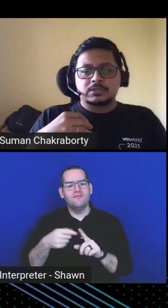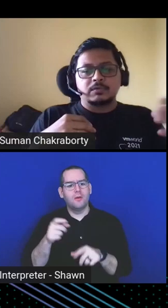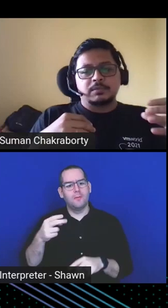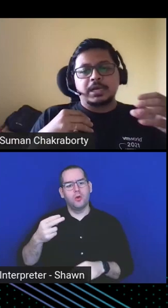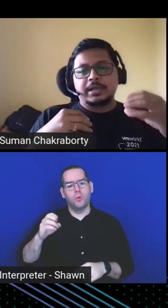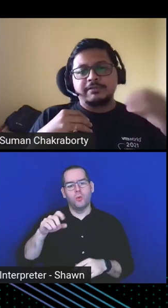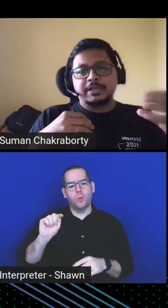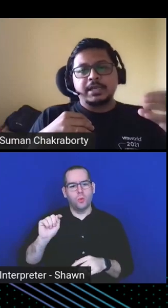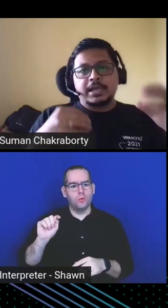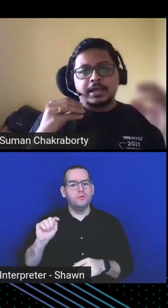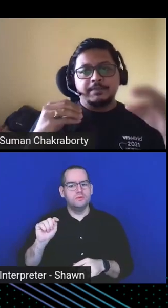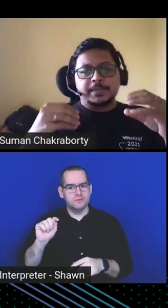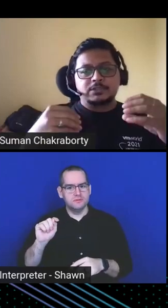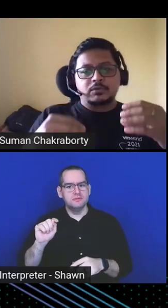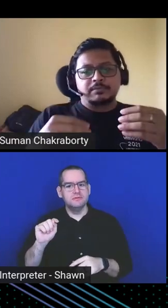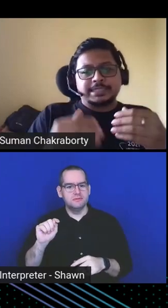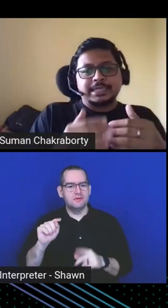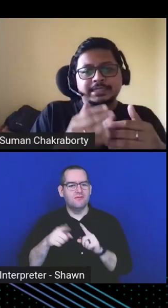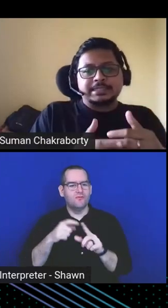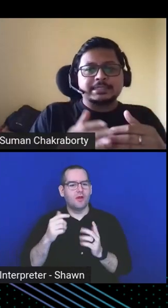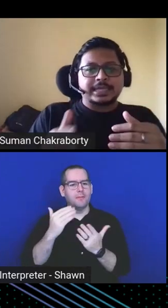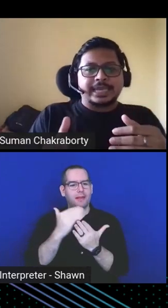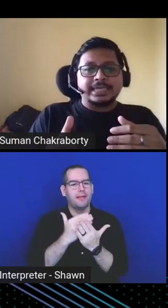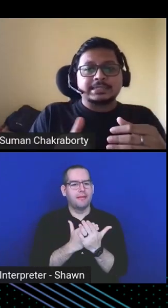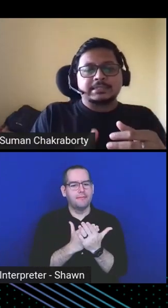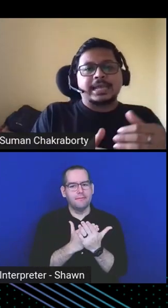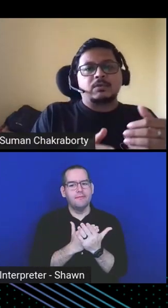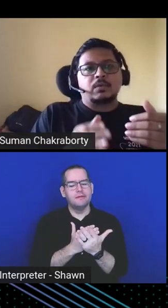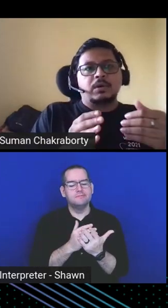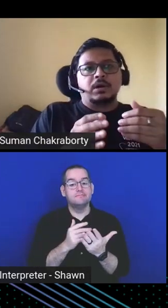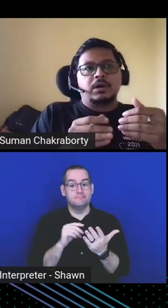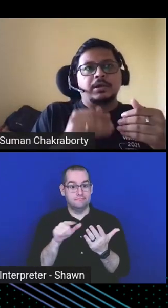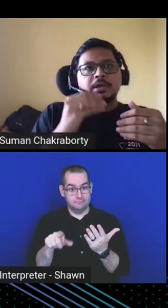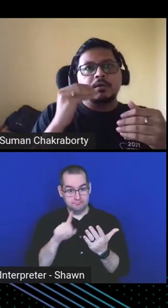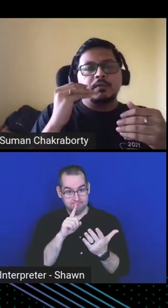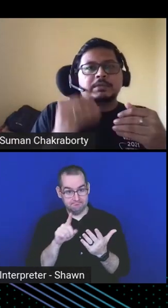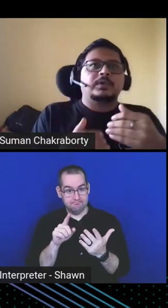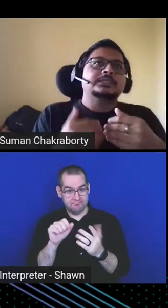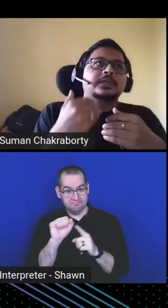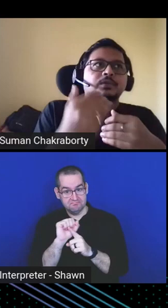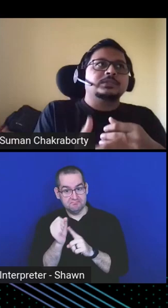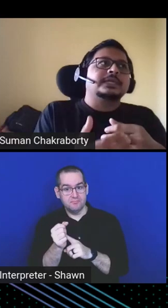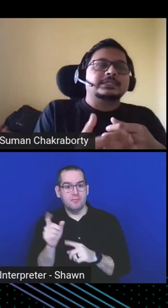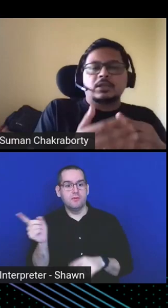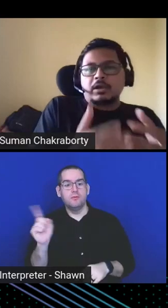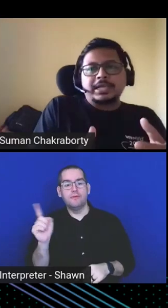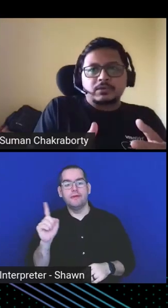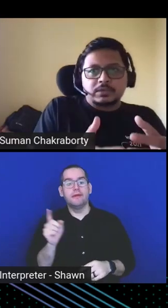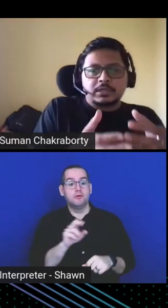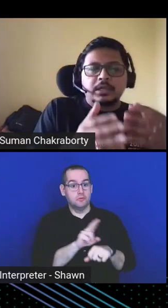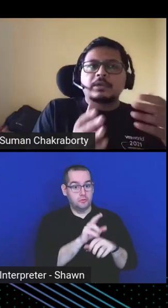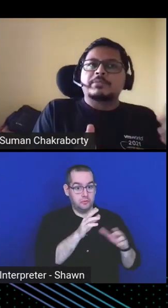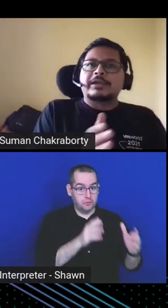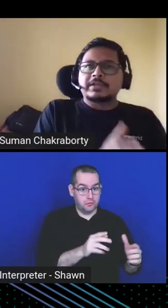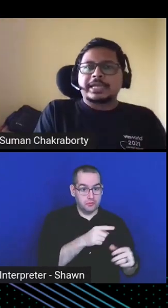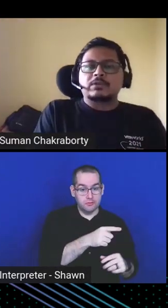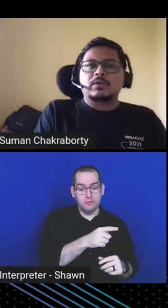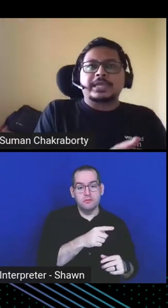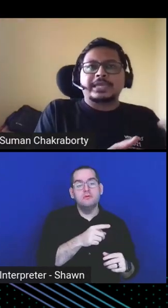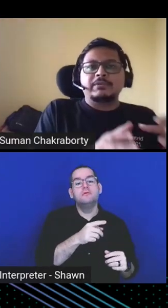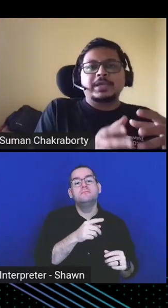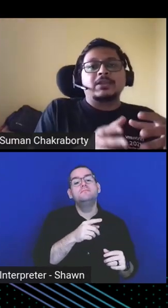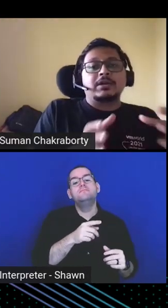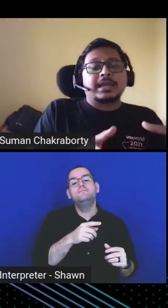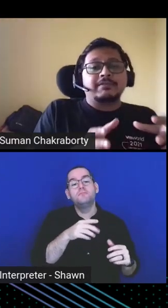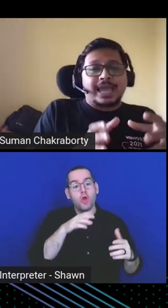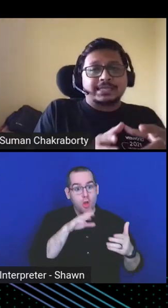catalog. So even so basically this is the case that once a user gets logged into the private network,